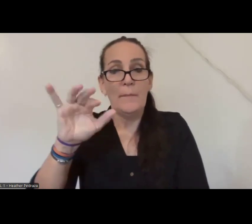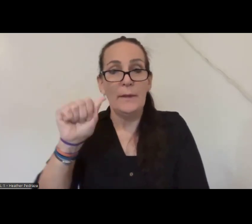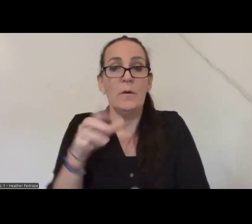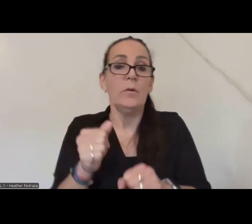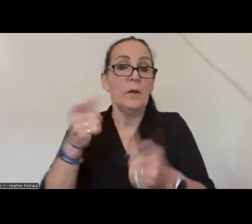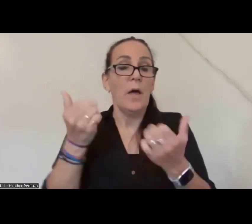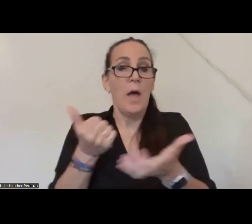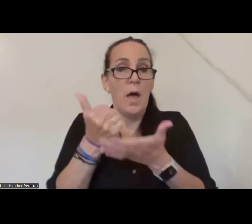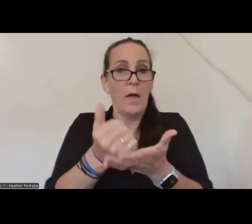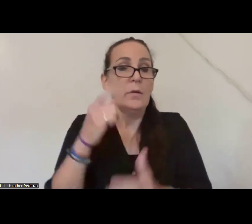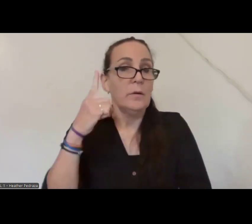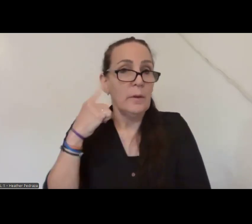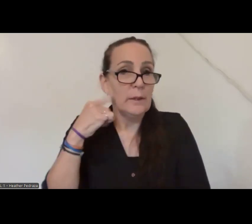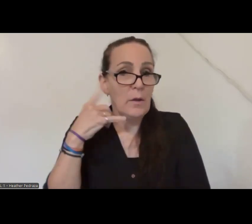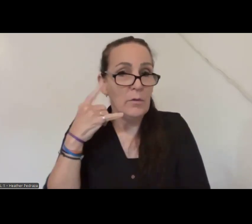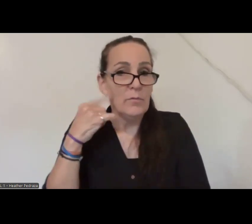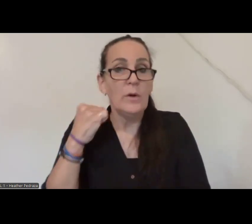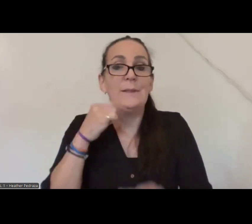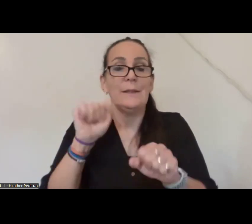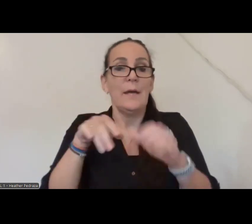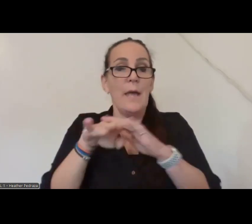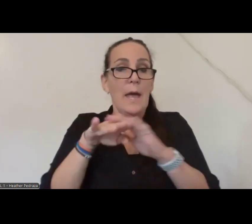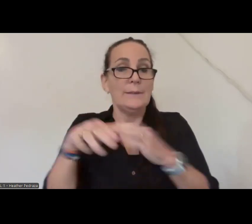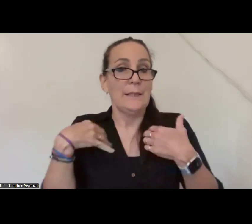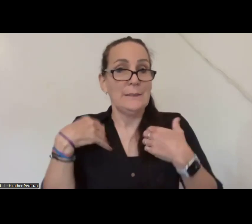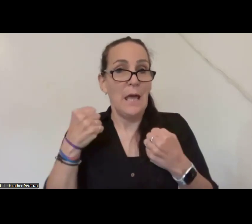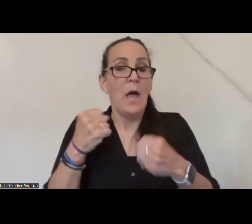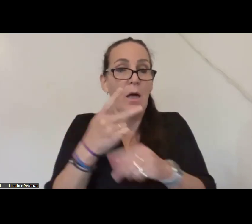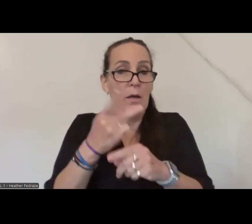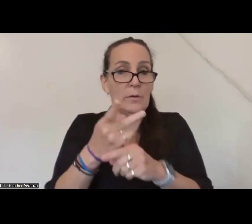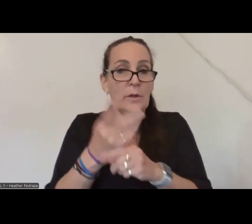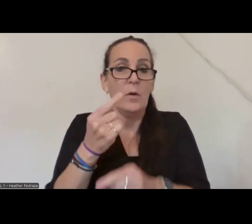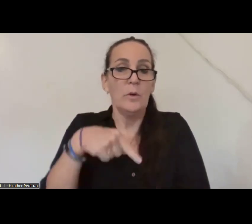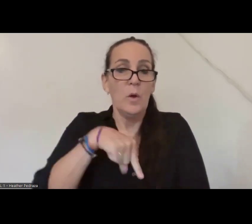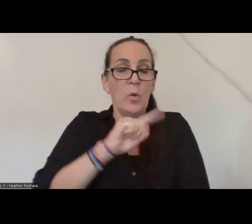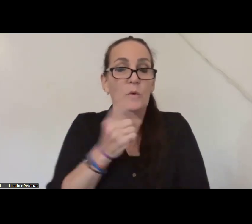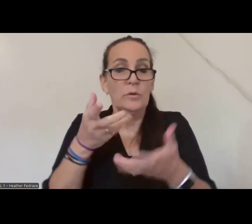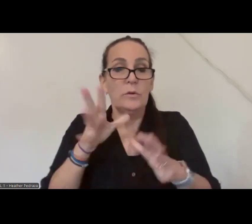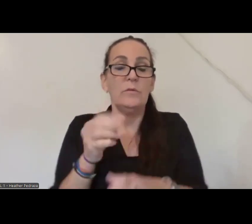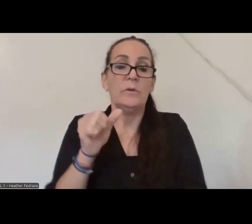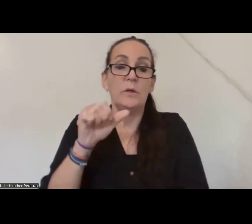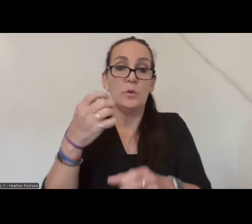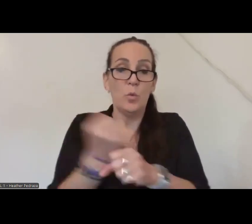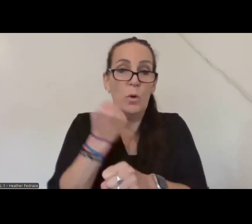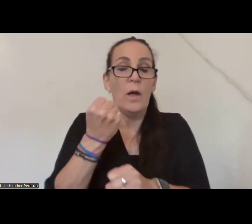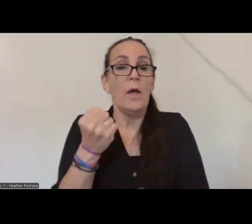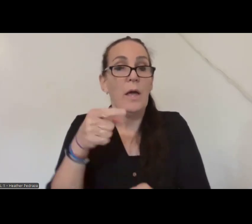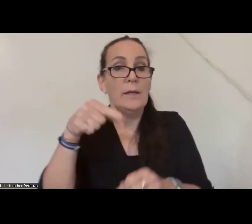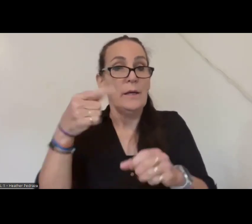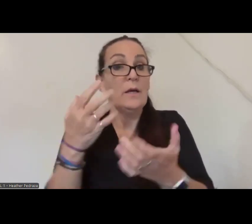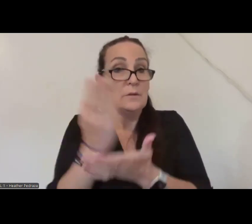healthcare. We haven't won all these fights, but we have had impact. The asset limit is returning, but at $130,000 instead